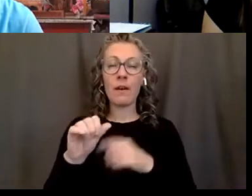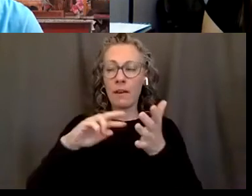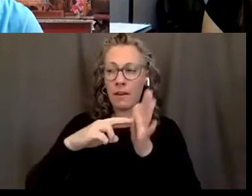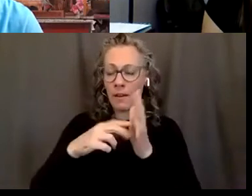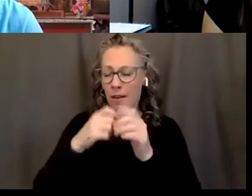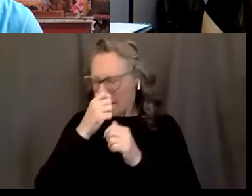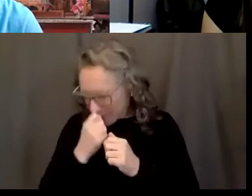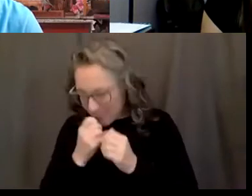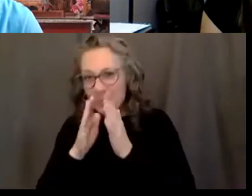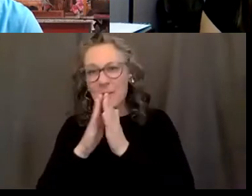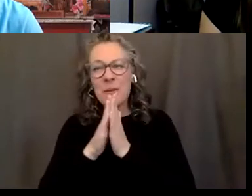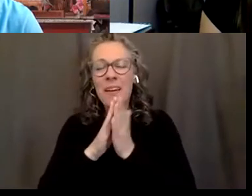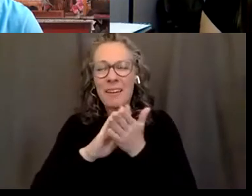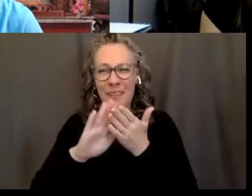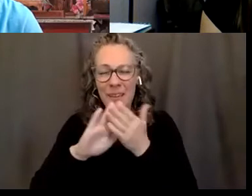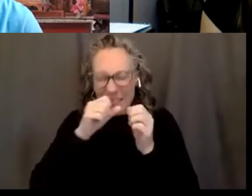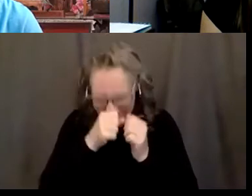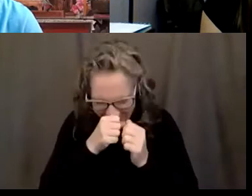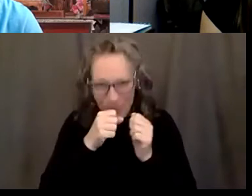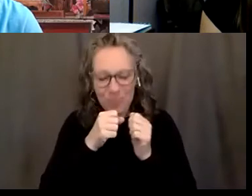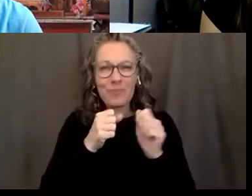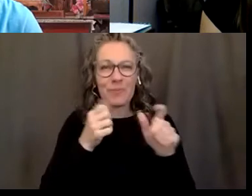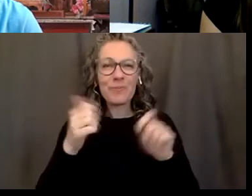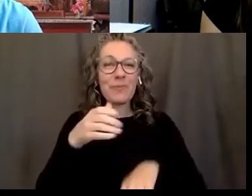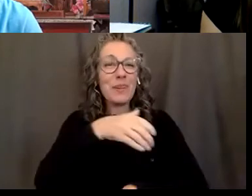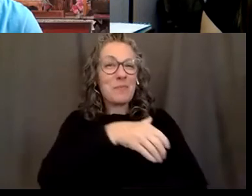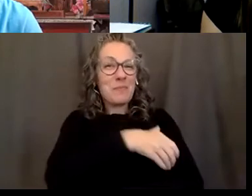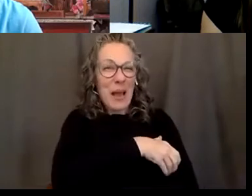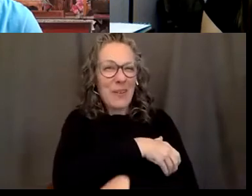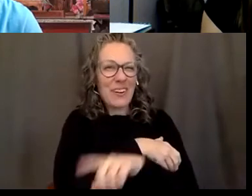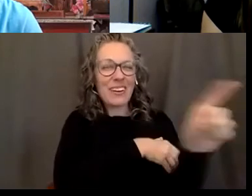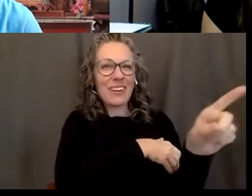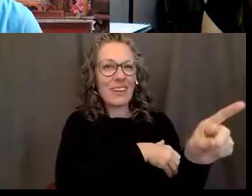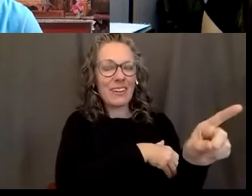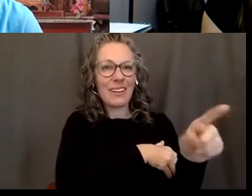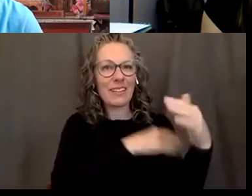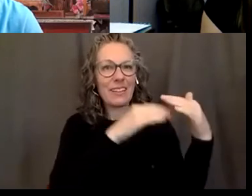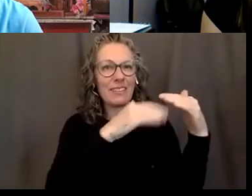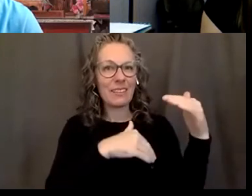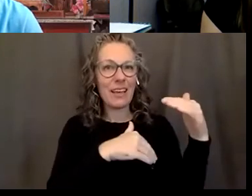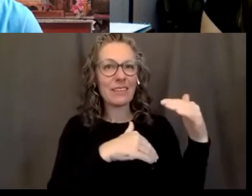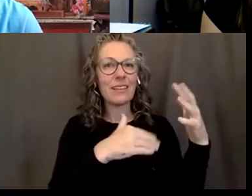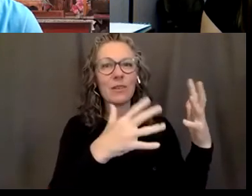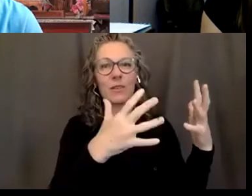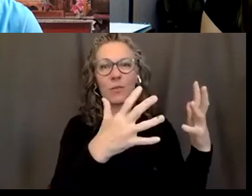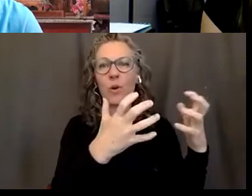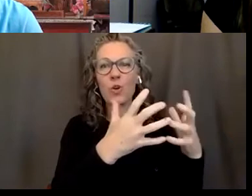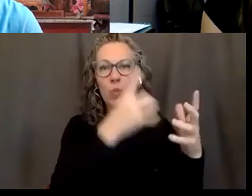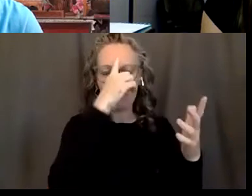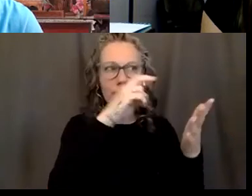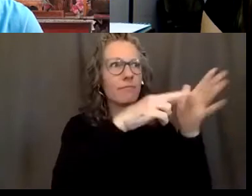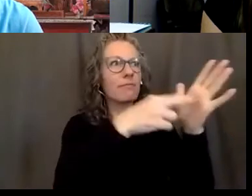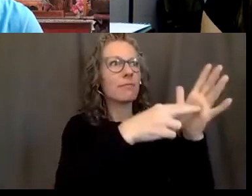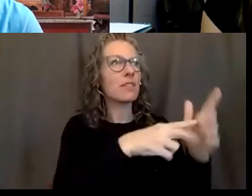denying any power, that anything less than what you want to manifest is real.